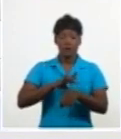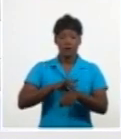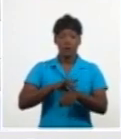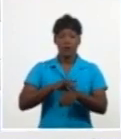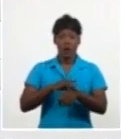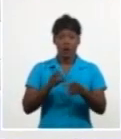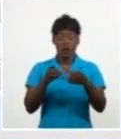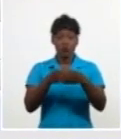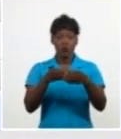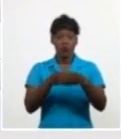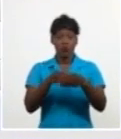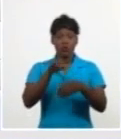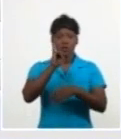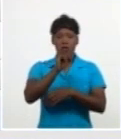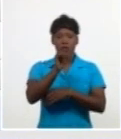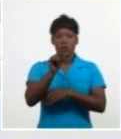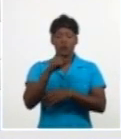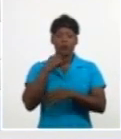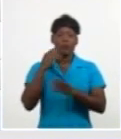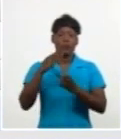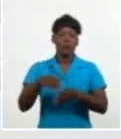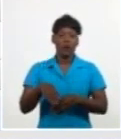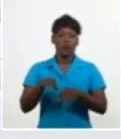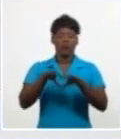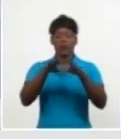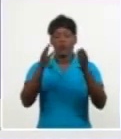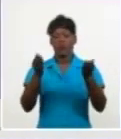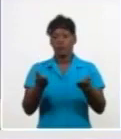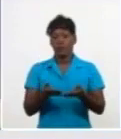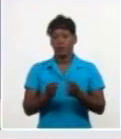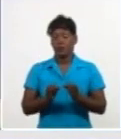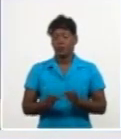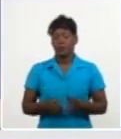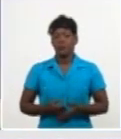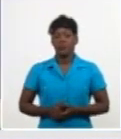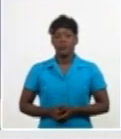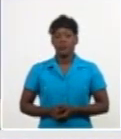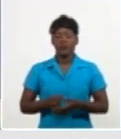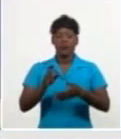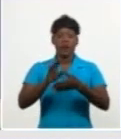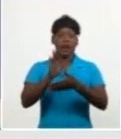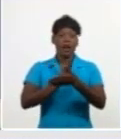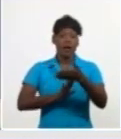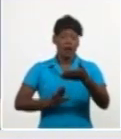6 die. In the region of the Americas, which already accounts for